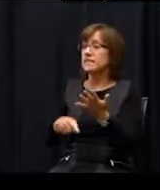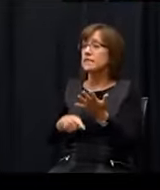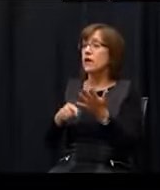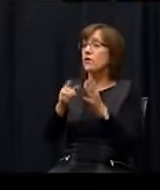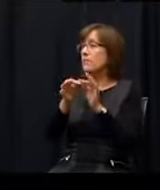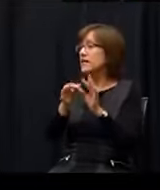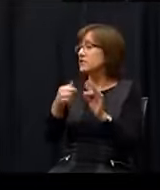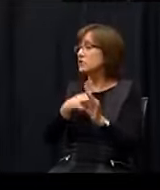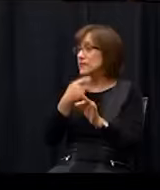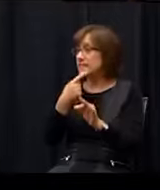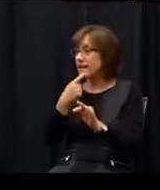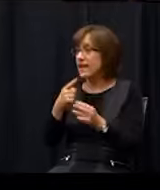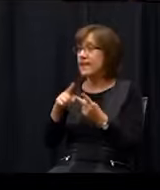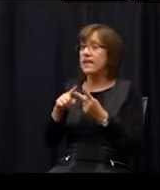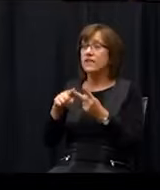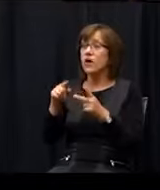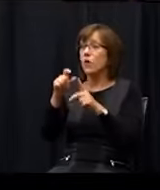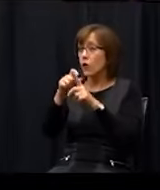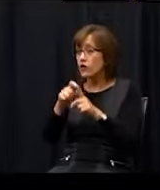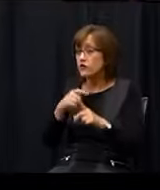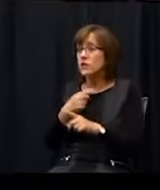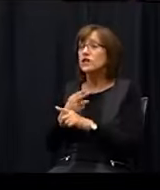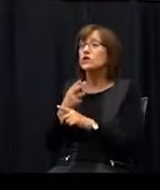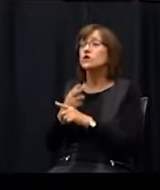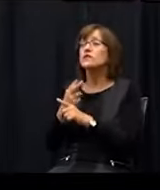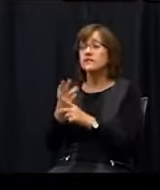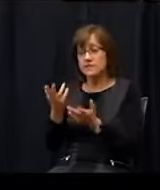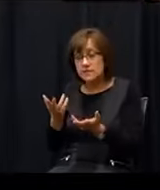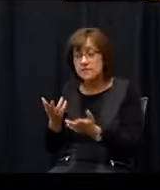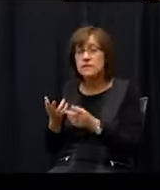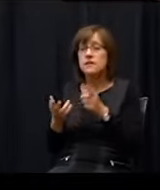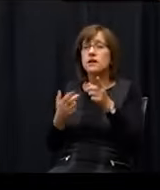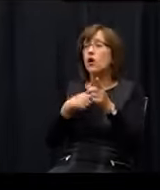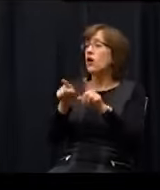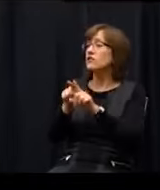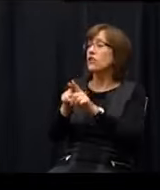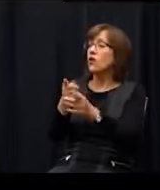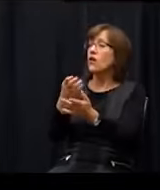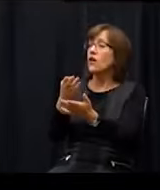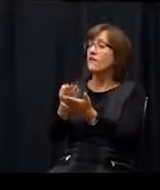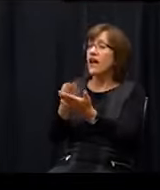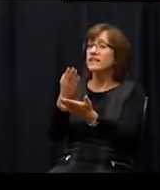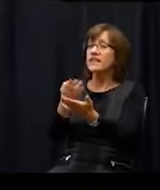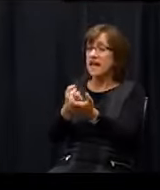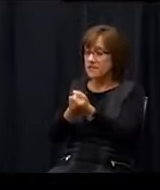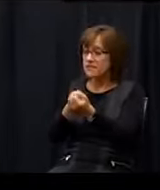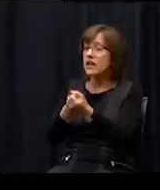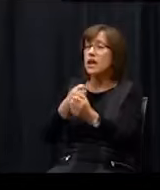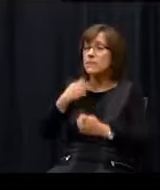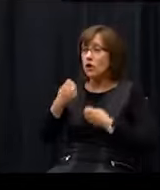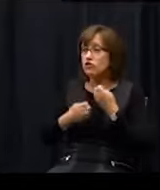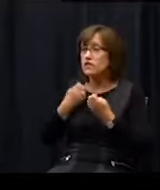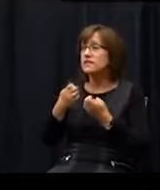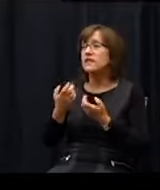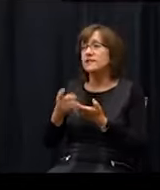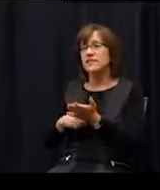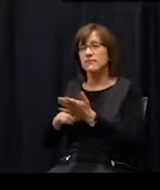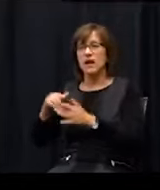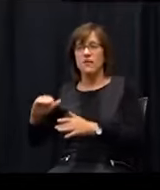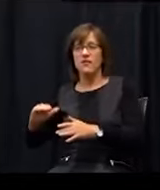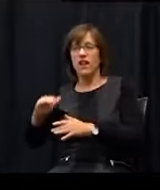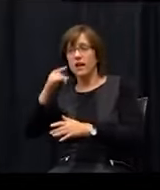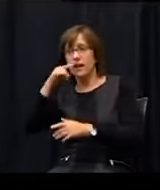using. We also validate the kids' emotions. I have a little friend that has a hard time when the emotions are strong, and it's,